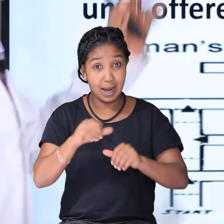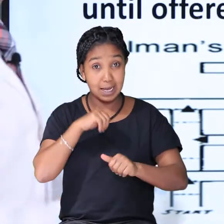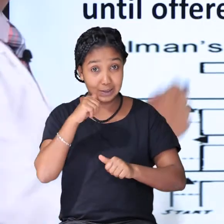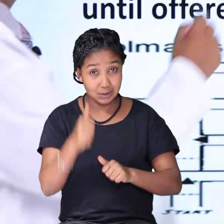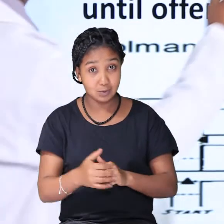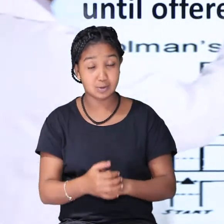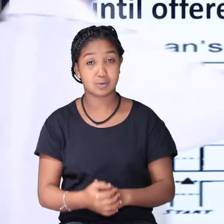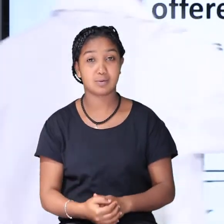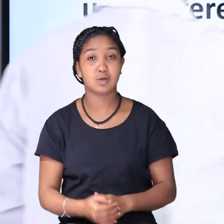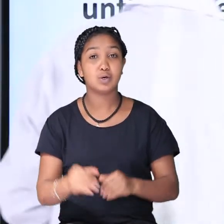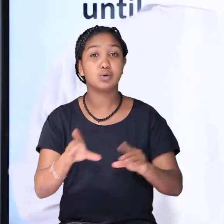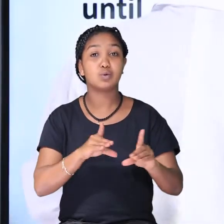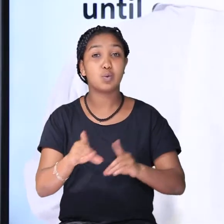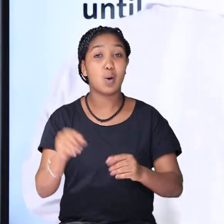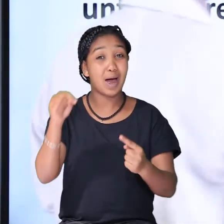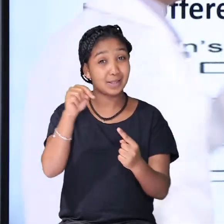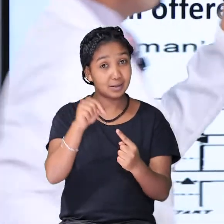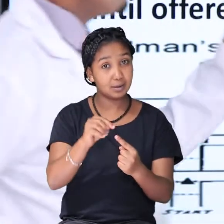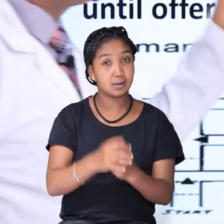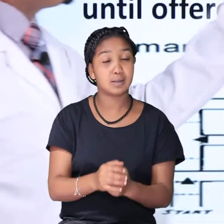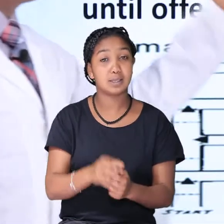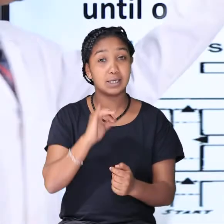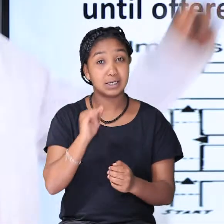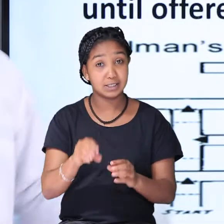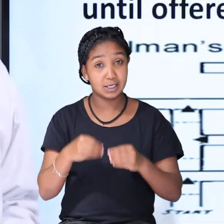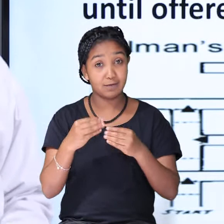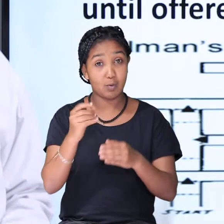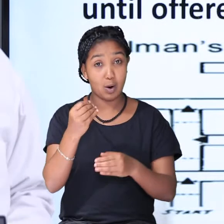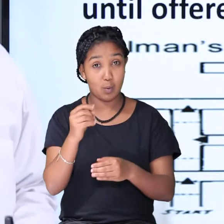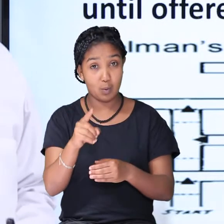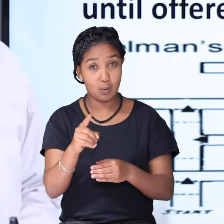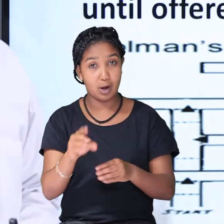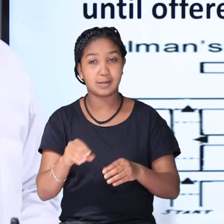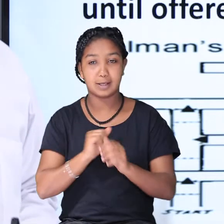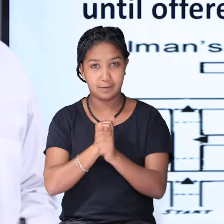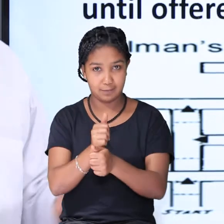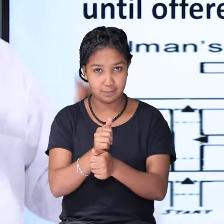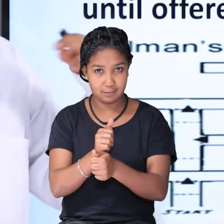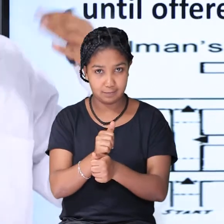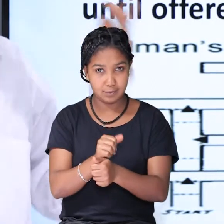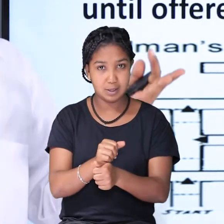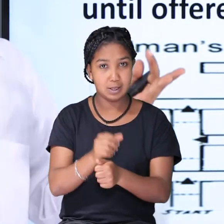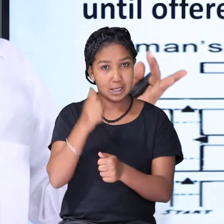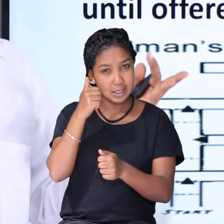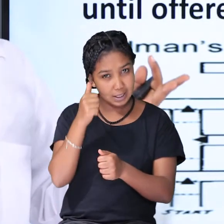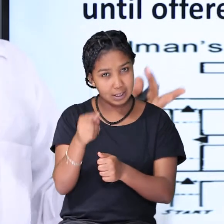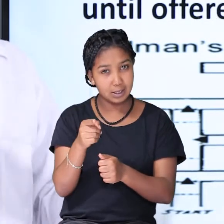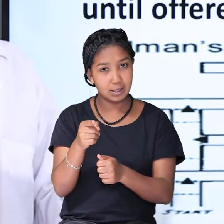not do so until he is given one as a gift. He can